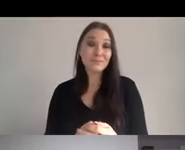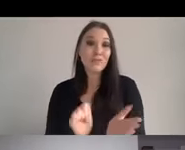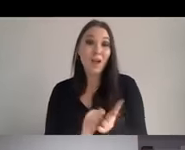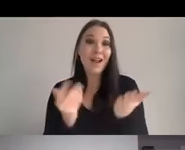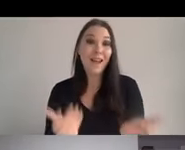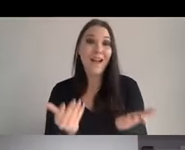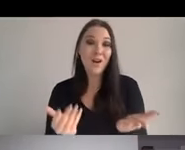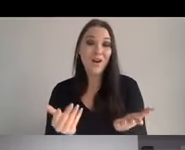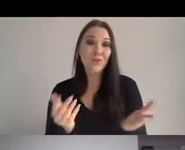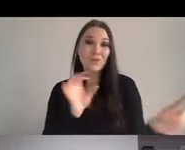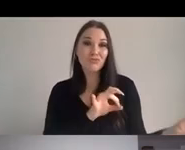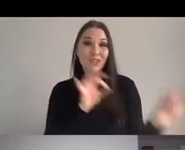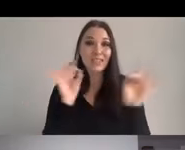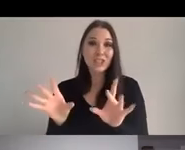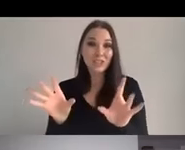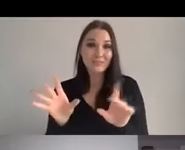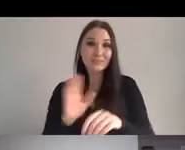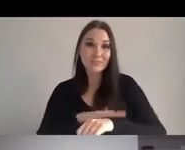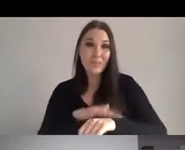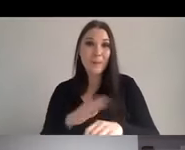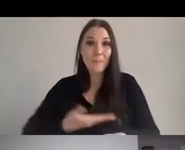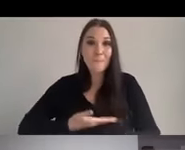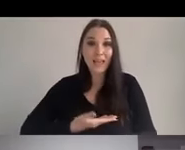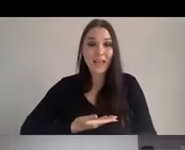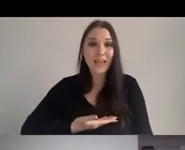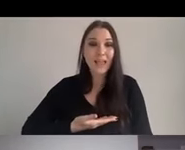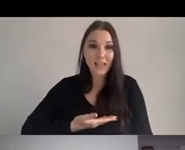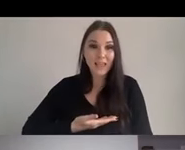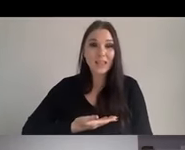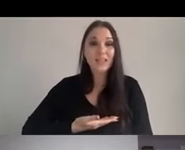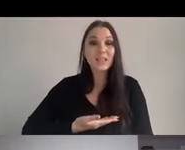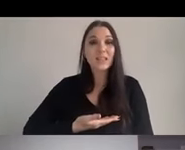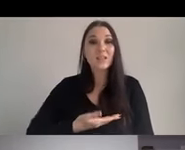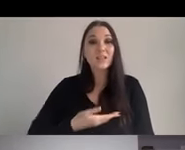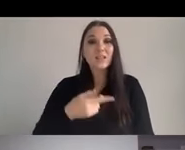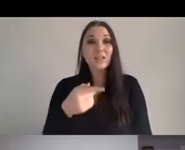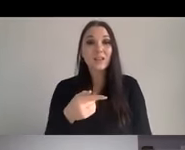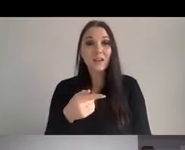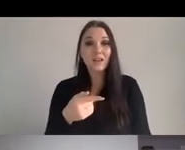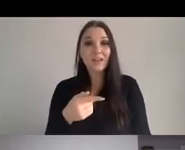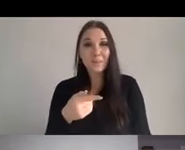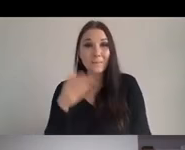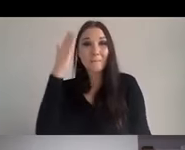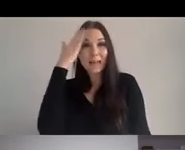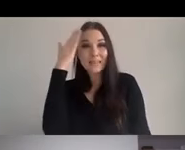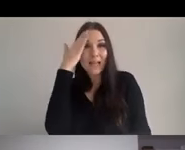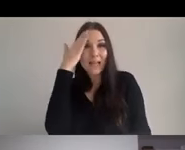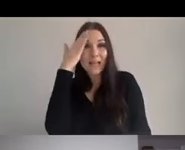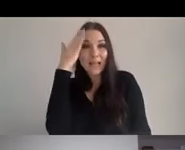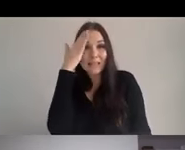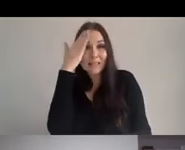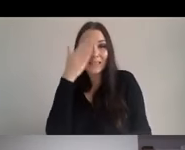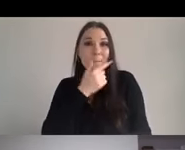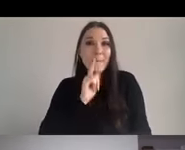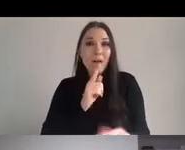a transition period in the company to a point where it might make more sense to get people with a little bit more